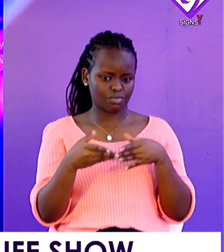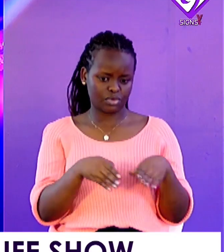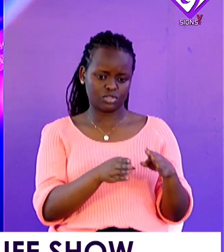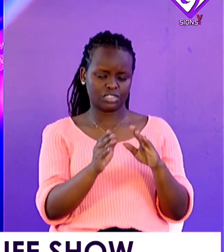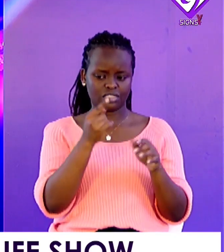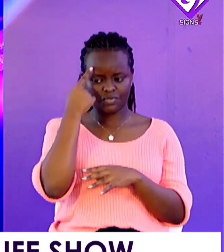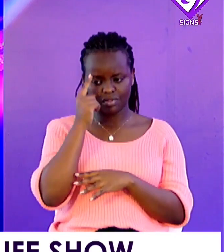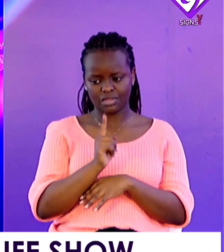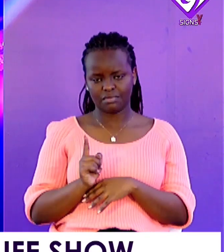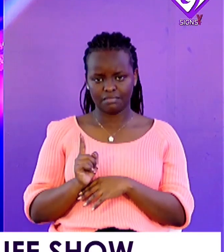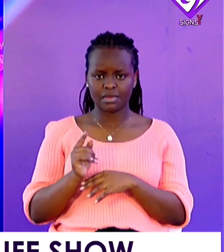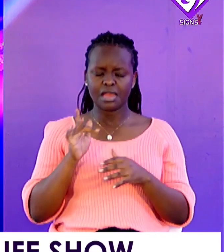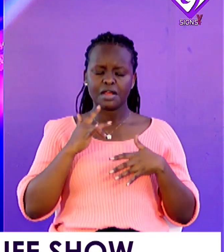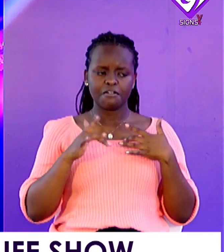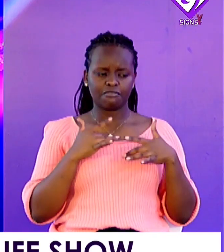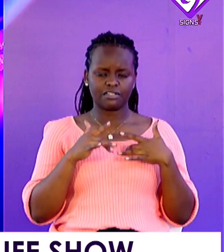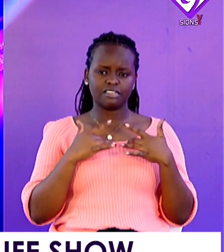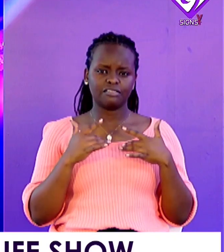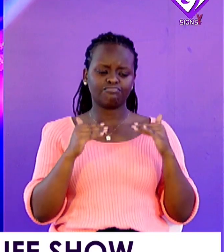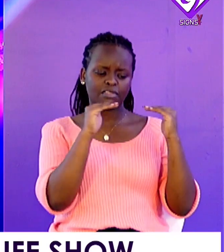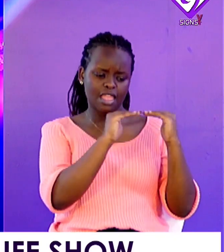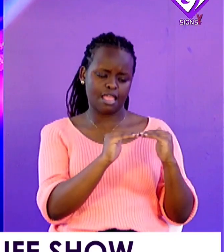opportunities for them to feel that they belong.